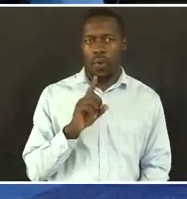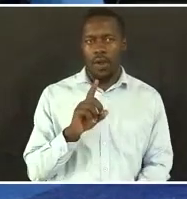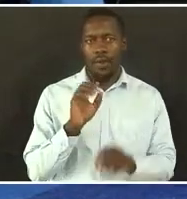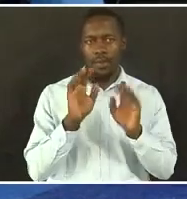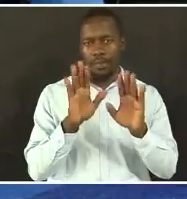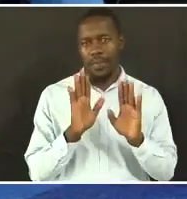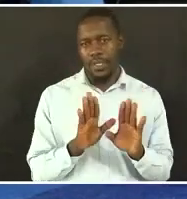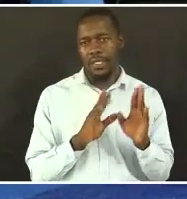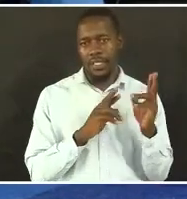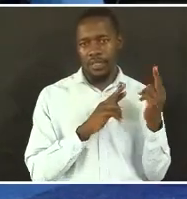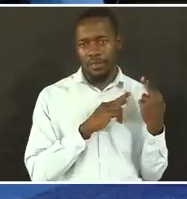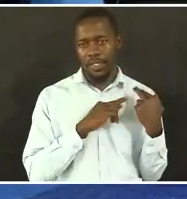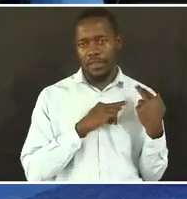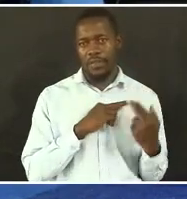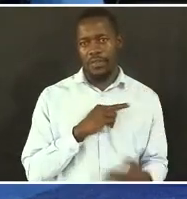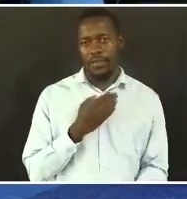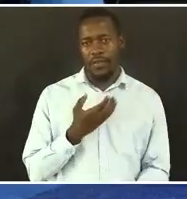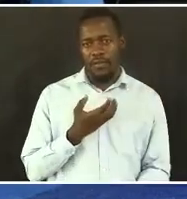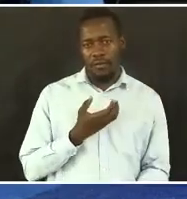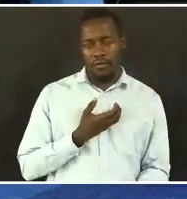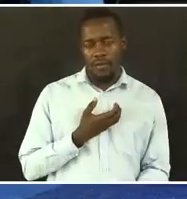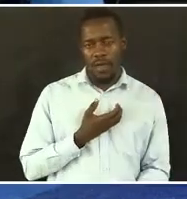responsibility is visitation.